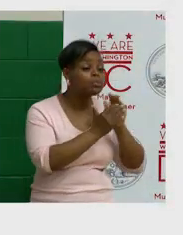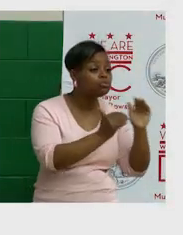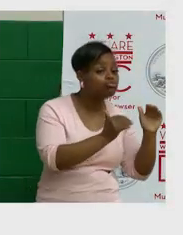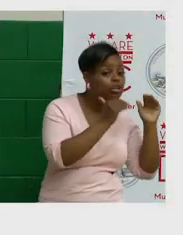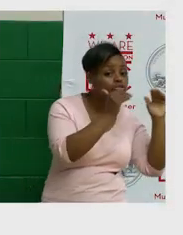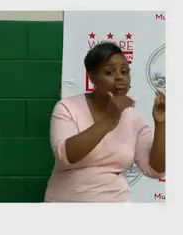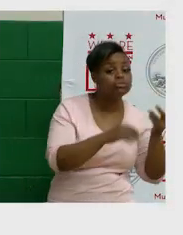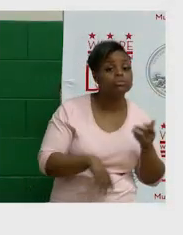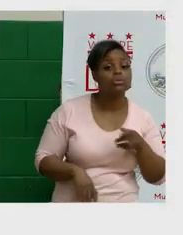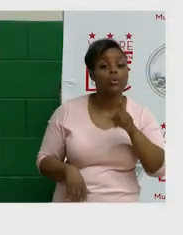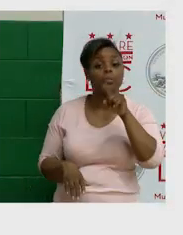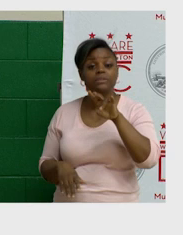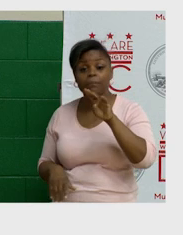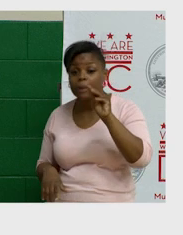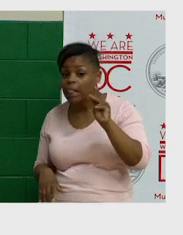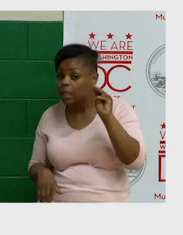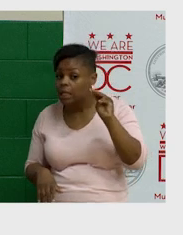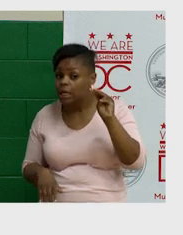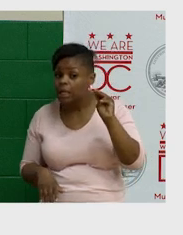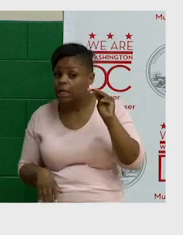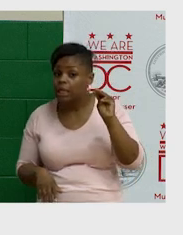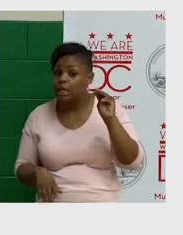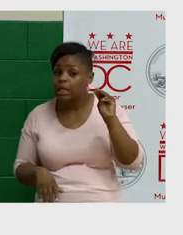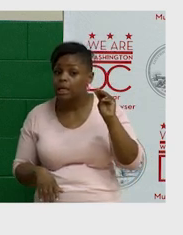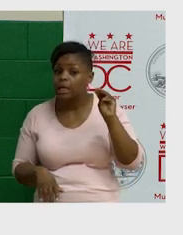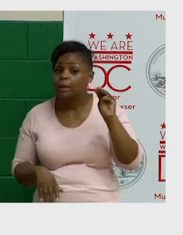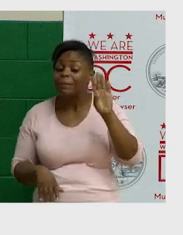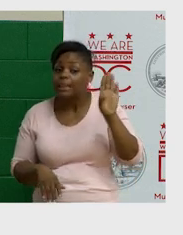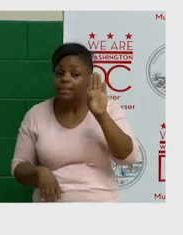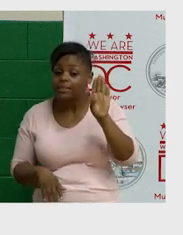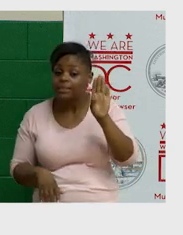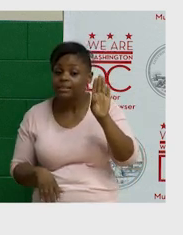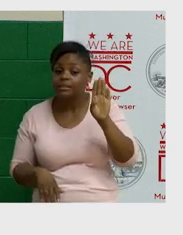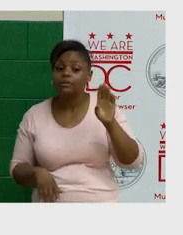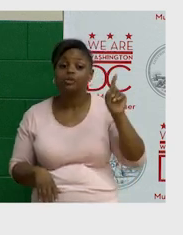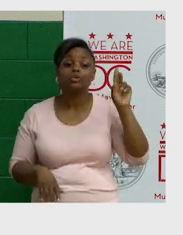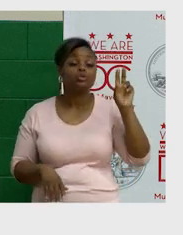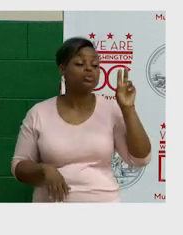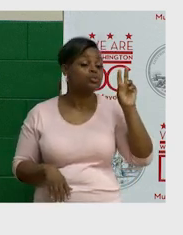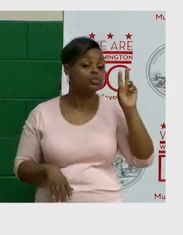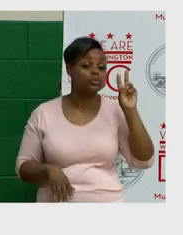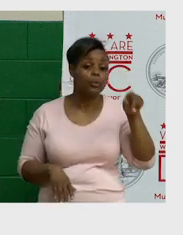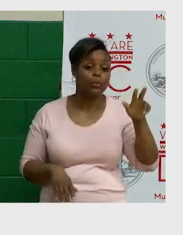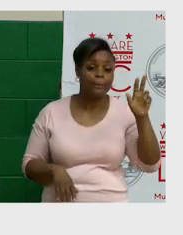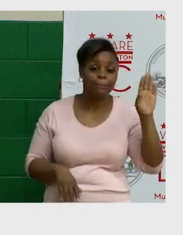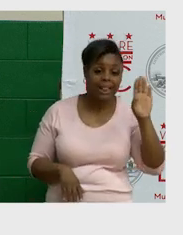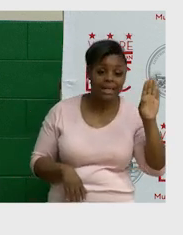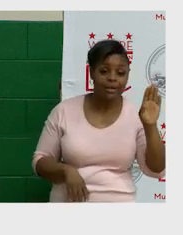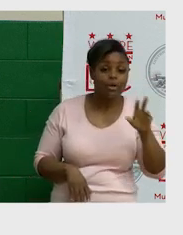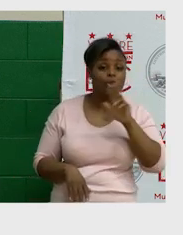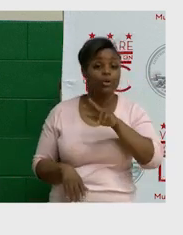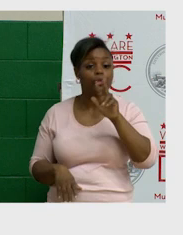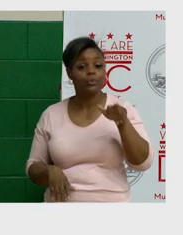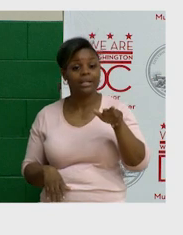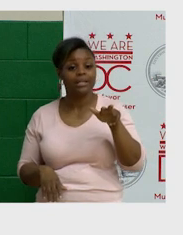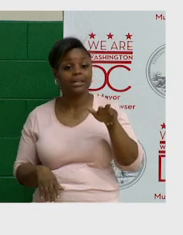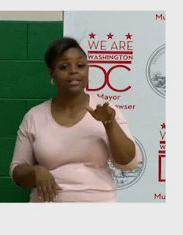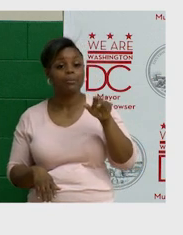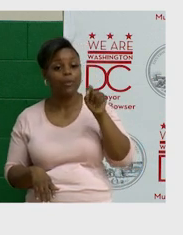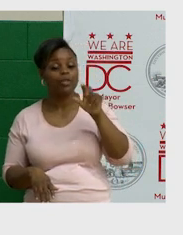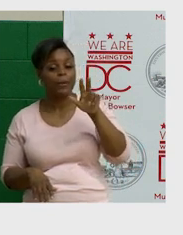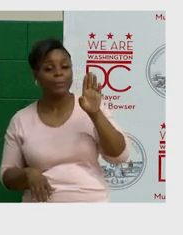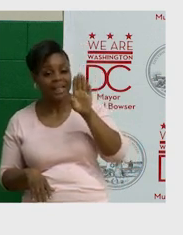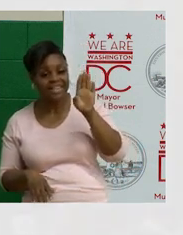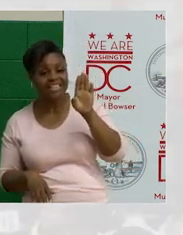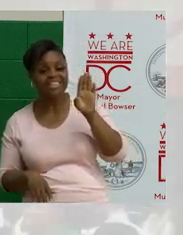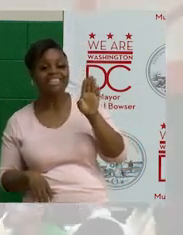$1.7 billion, $2.3 billion, $3.3 billion, or $4.3 billion? And where's Josh at? Josh, are you going